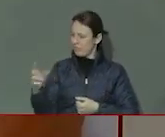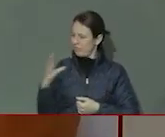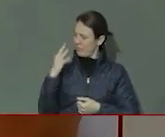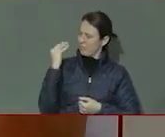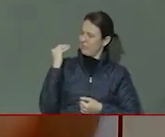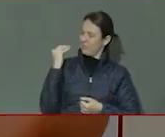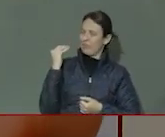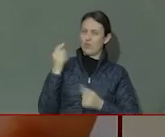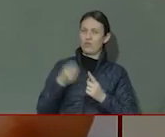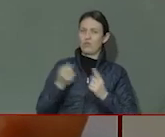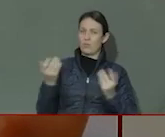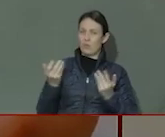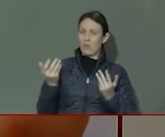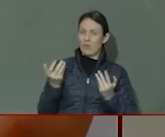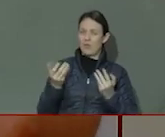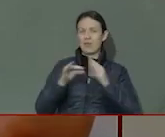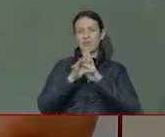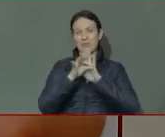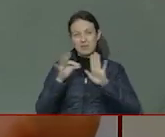from?